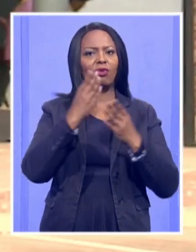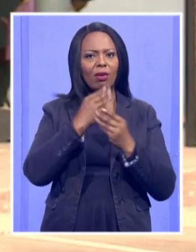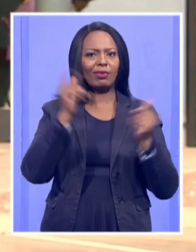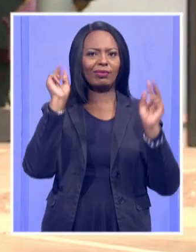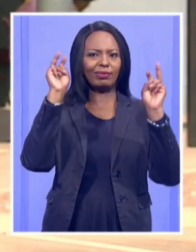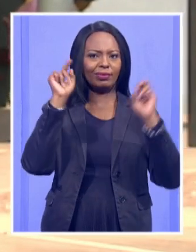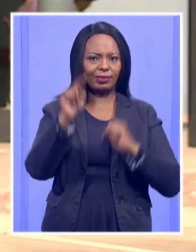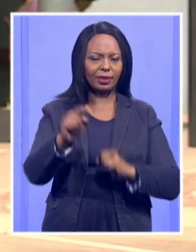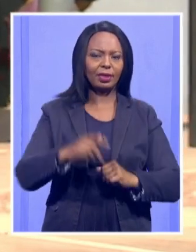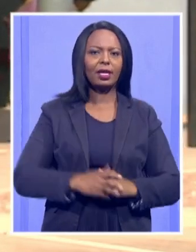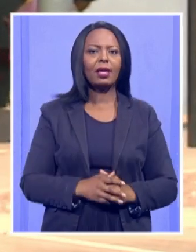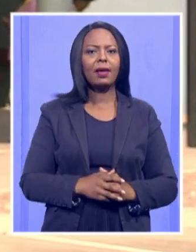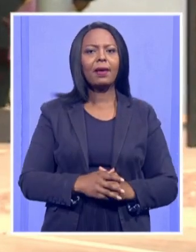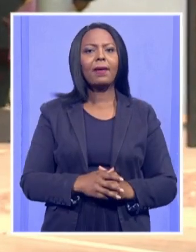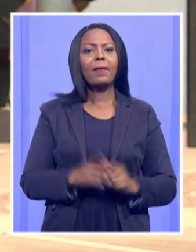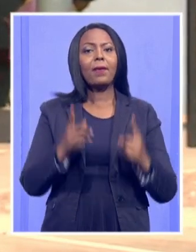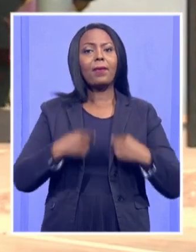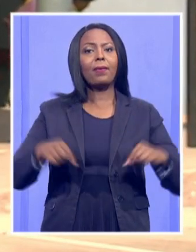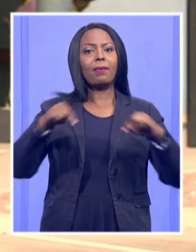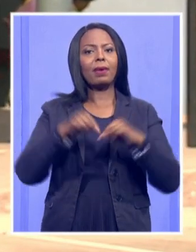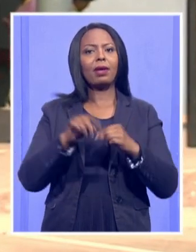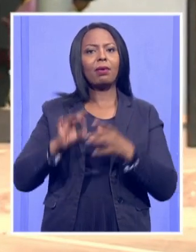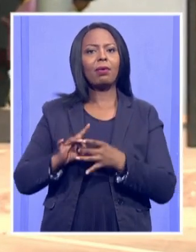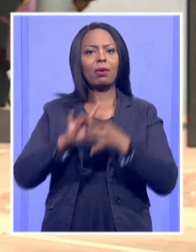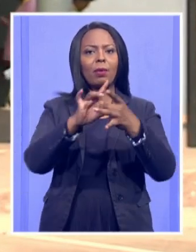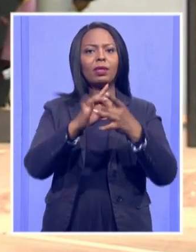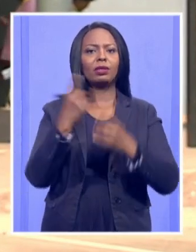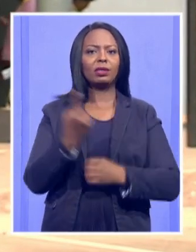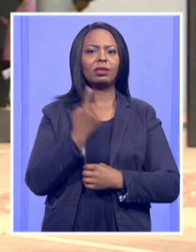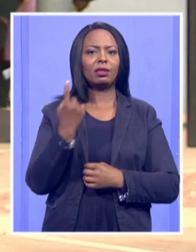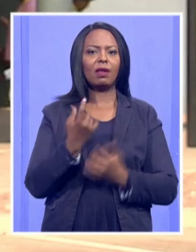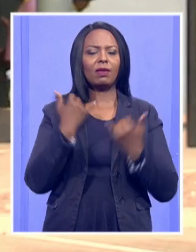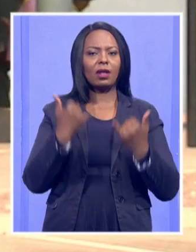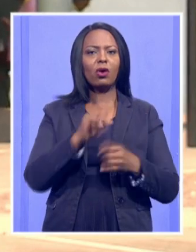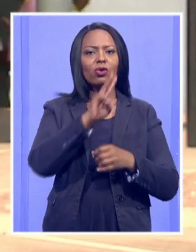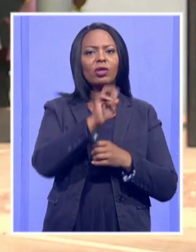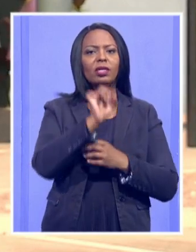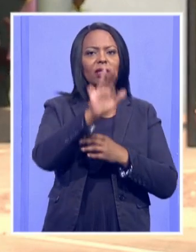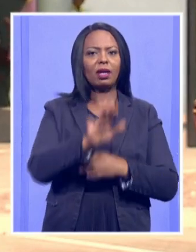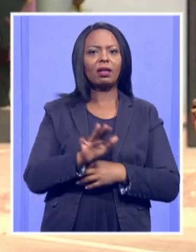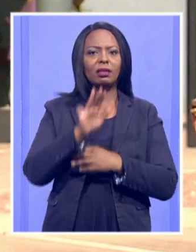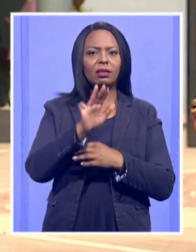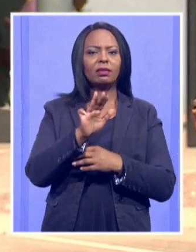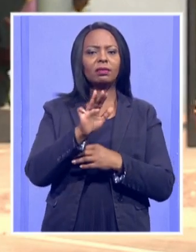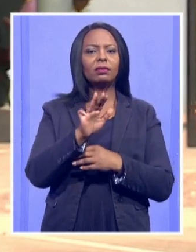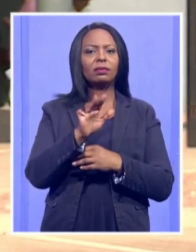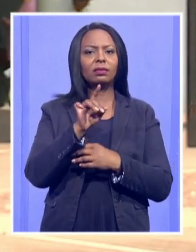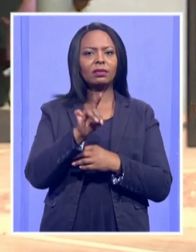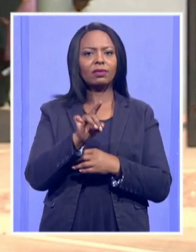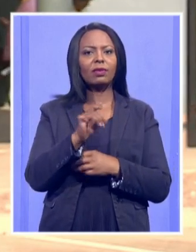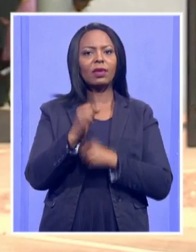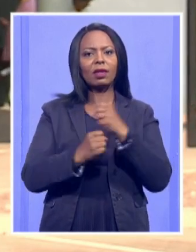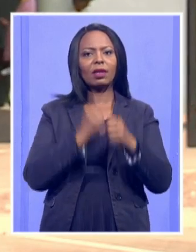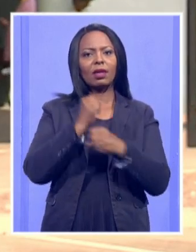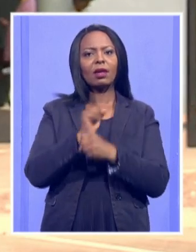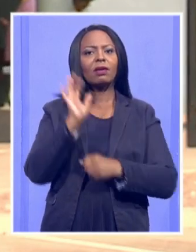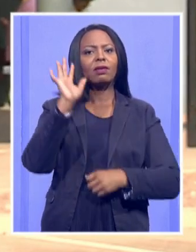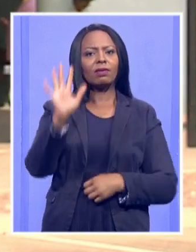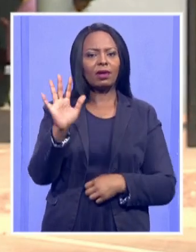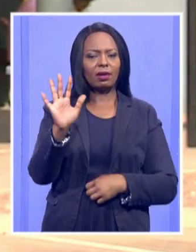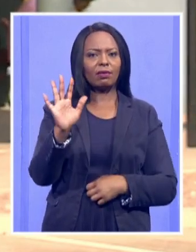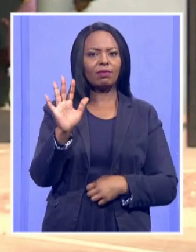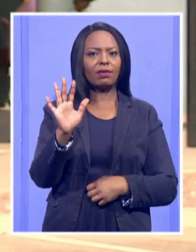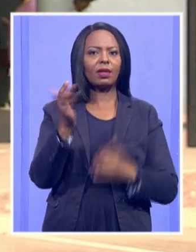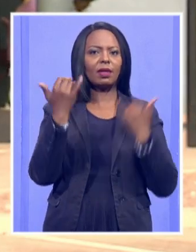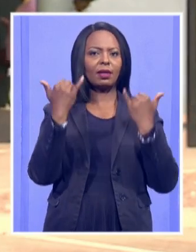problem. We've committed ourselves in 2019 that for the next 5 years, we are going